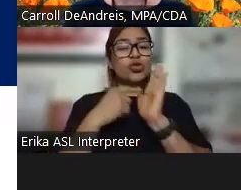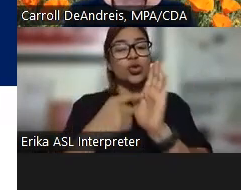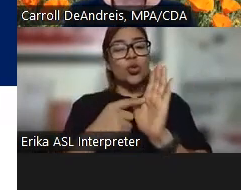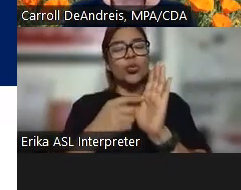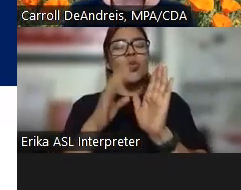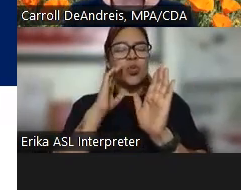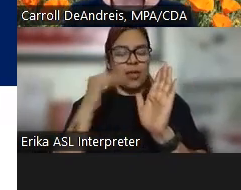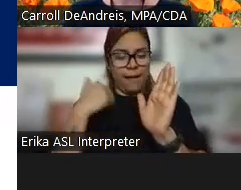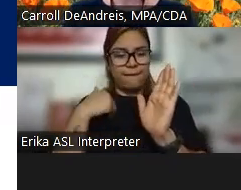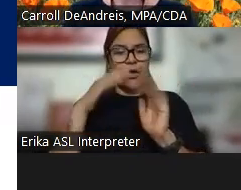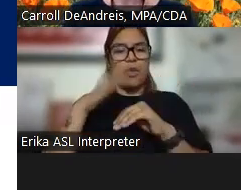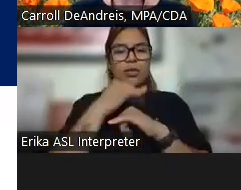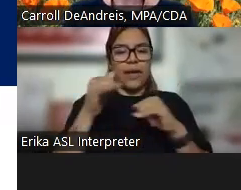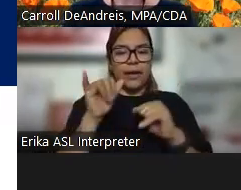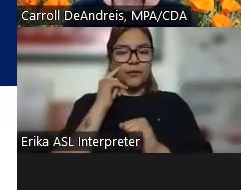DACLAC webpage.